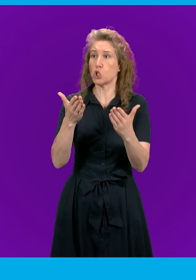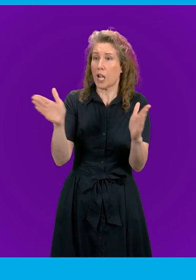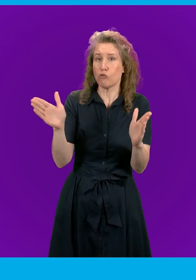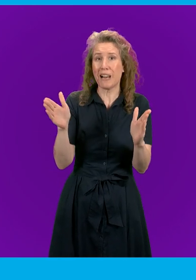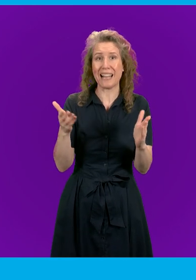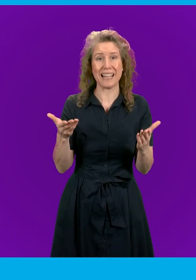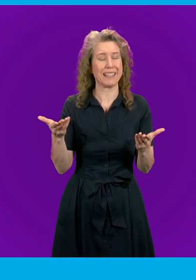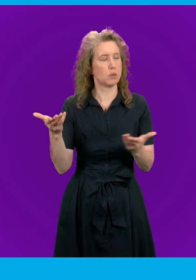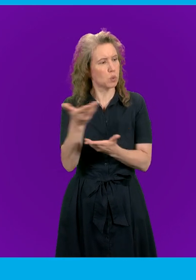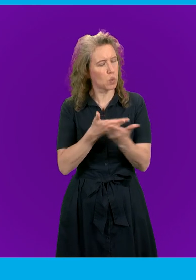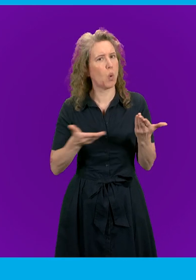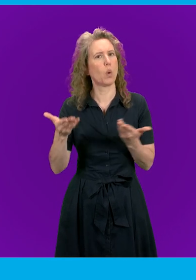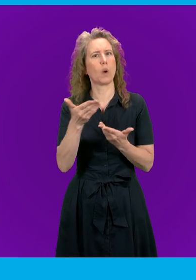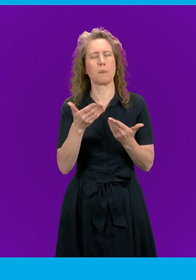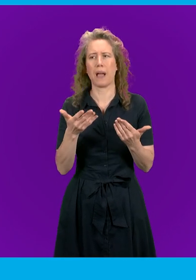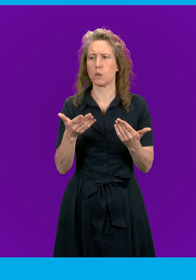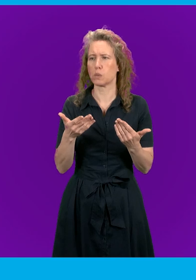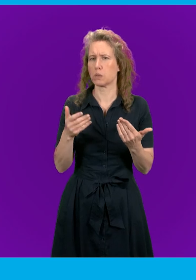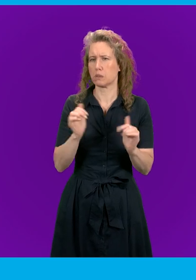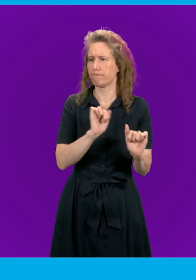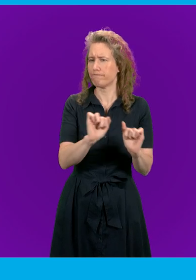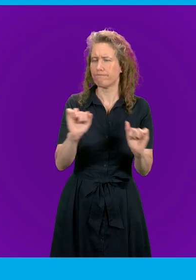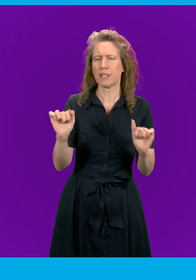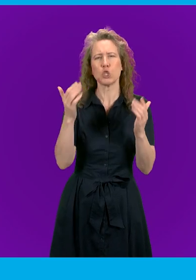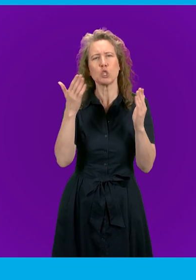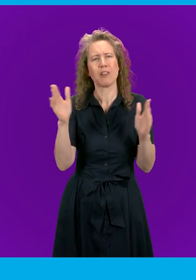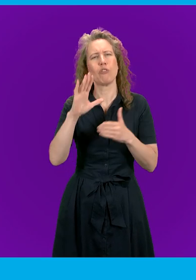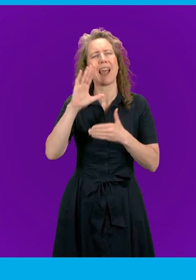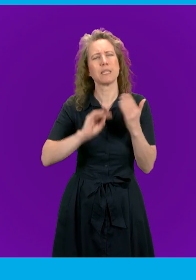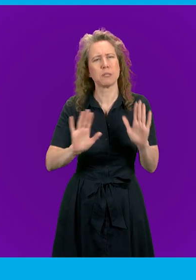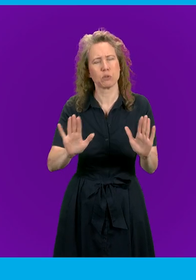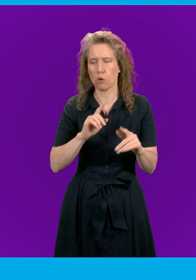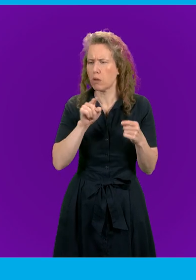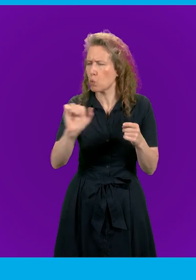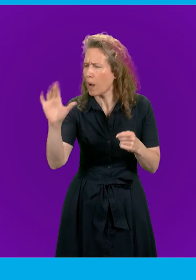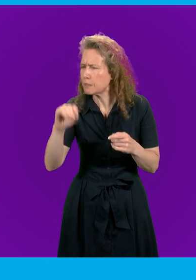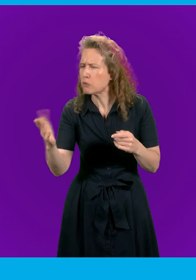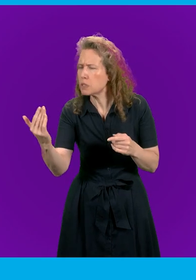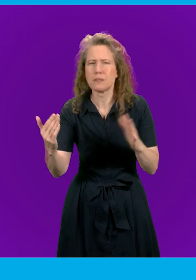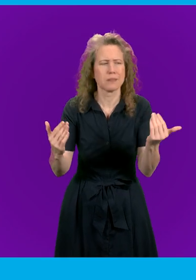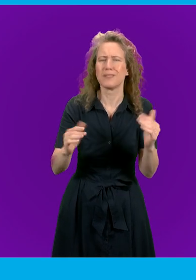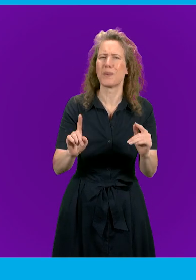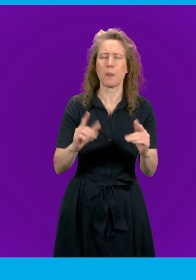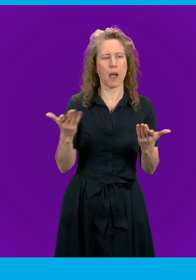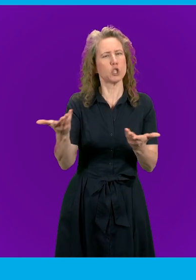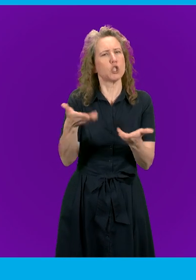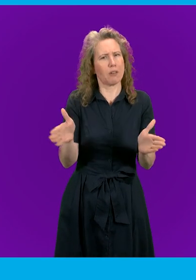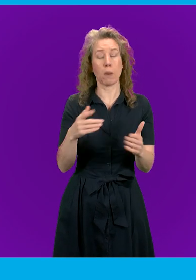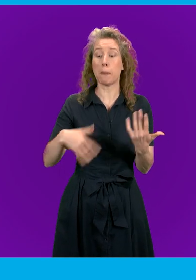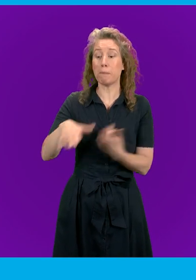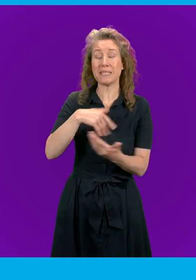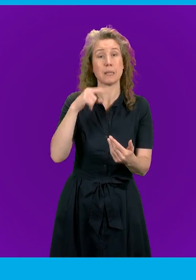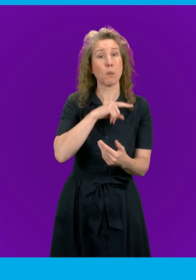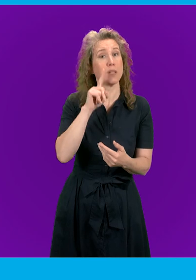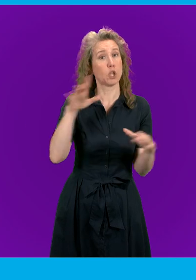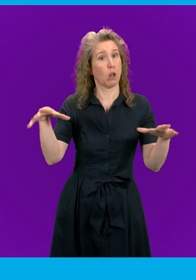of discussing how, like, experiences, and also, like, as we said before, like having that mixed boys and girls so